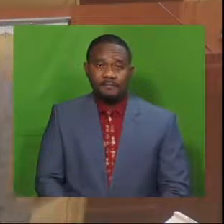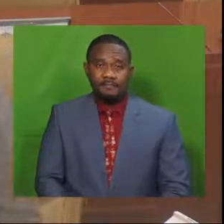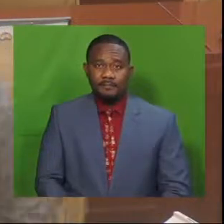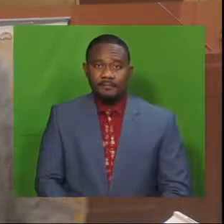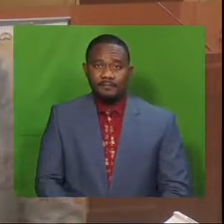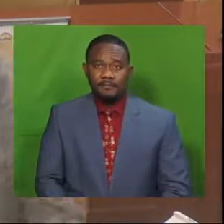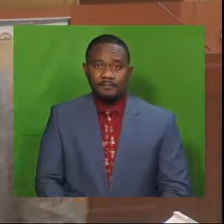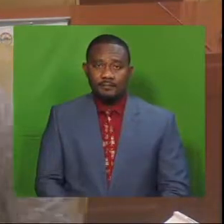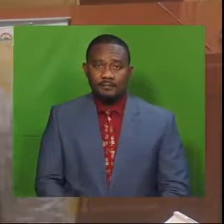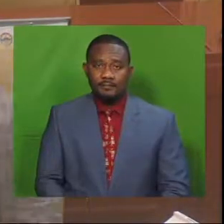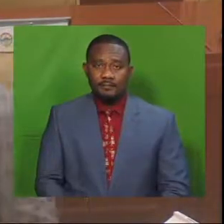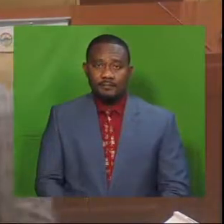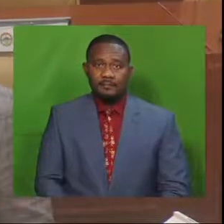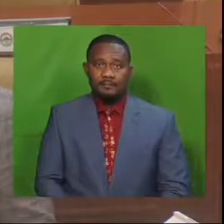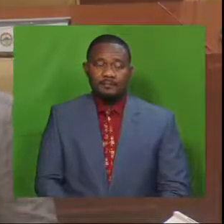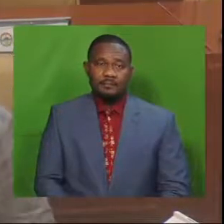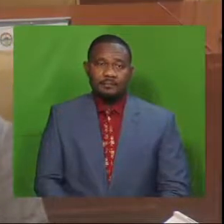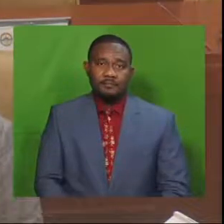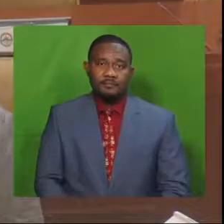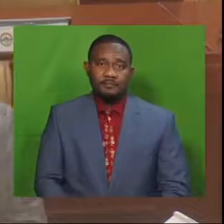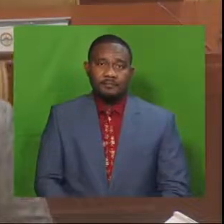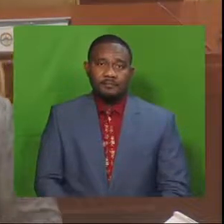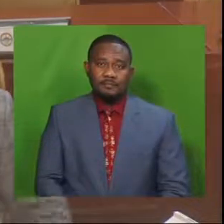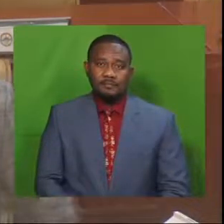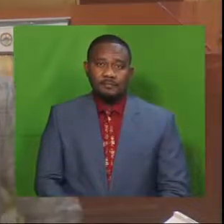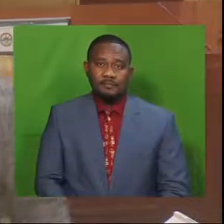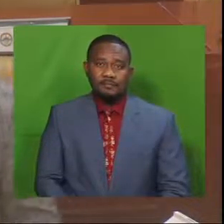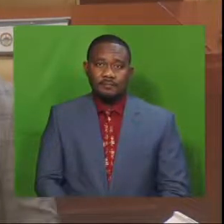Yes, Honorable Minister.